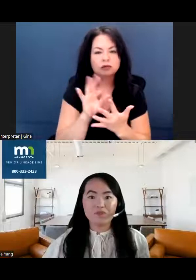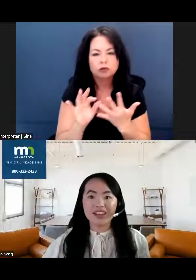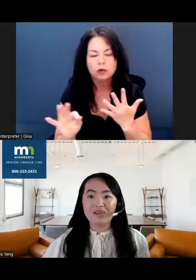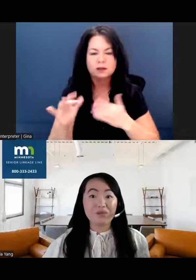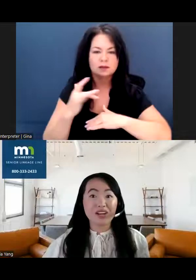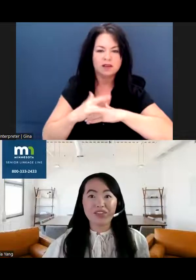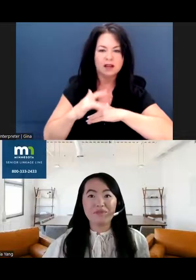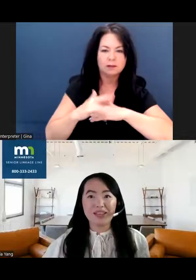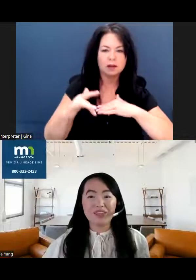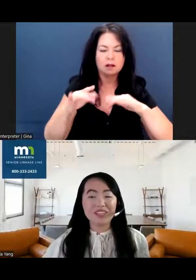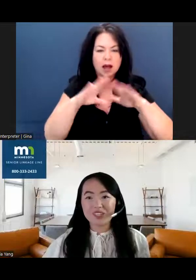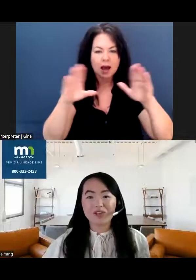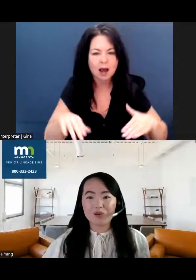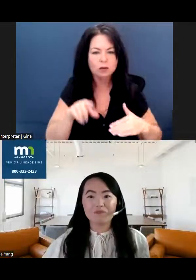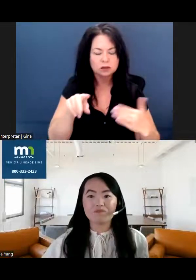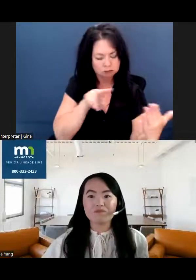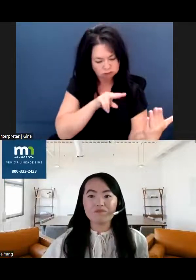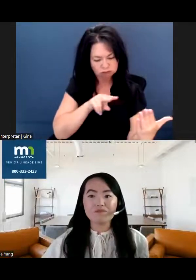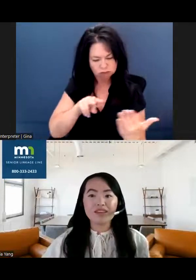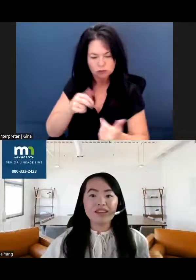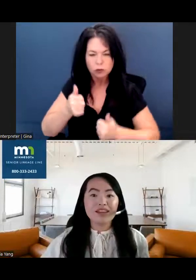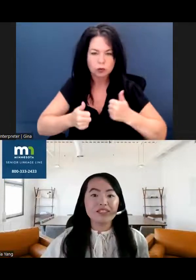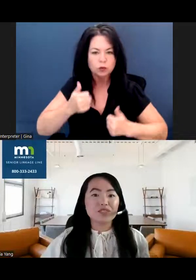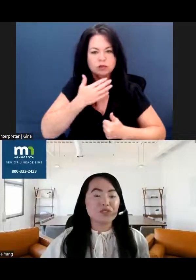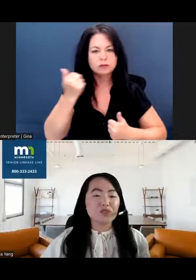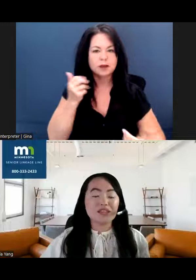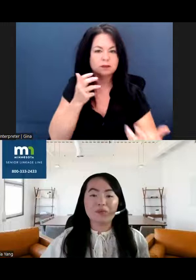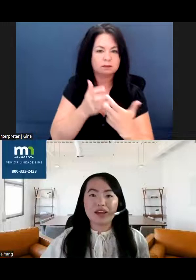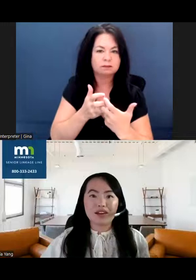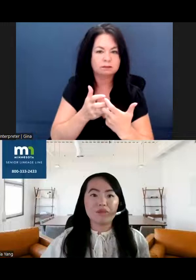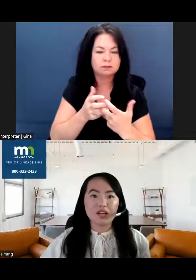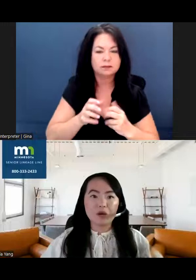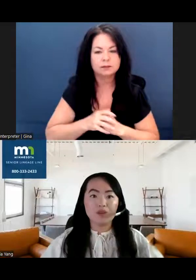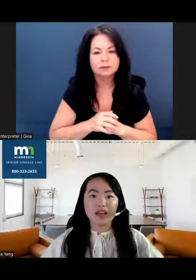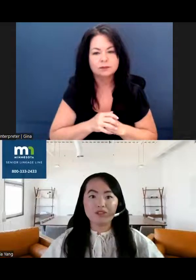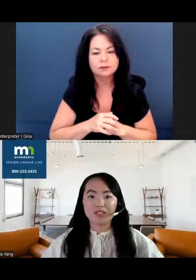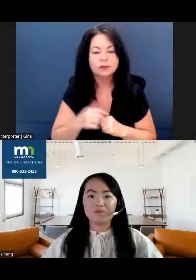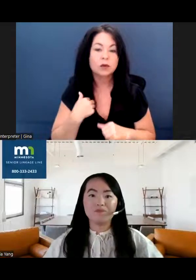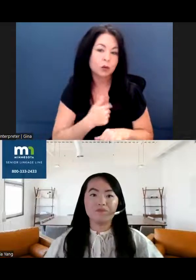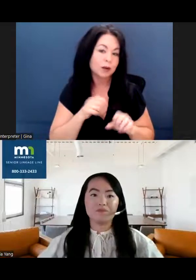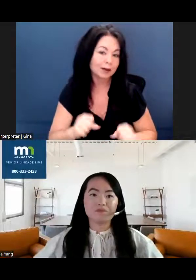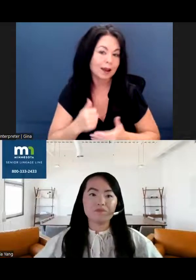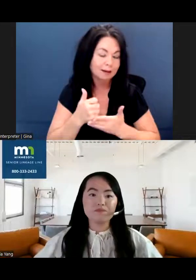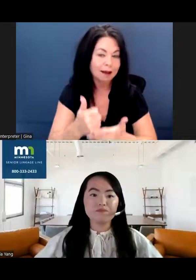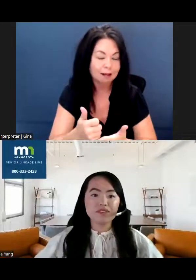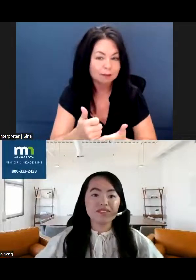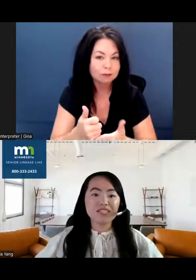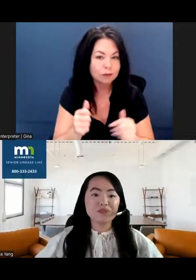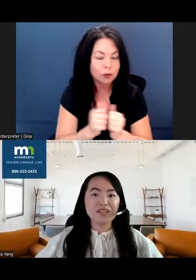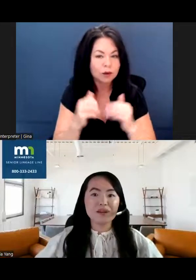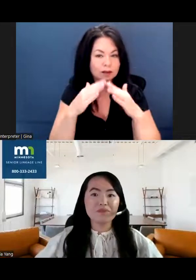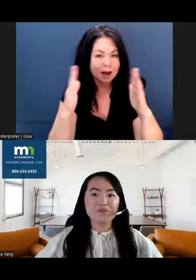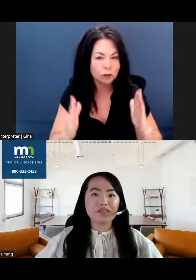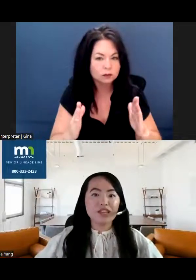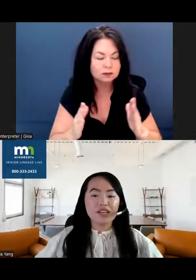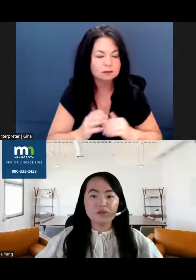you, and whatever you consider home. And so do know that we are able to help with housing. Next